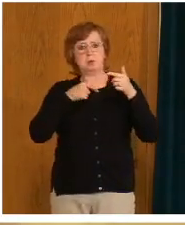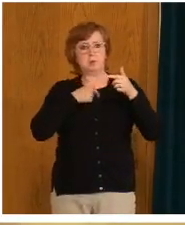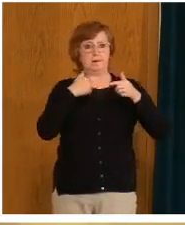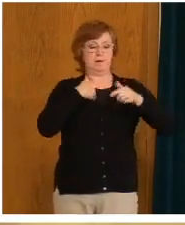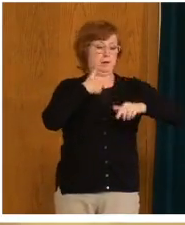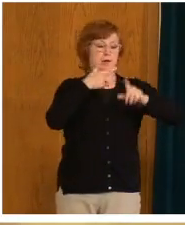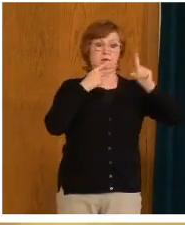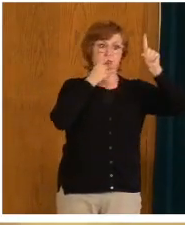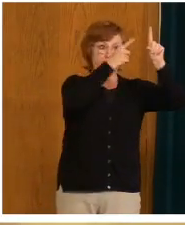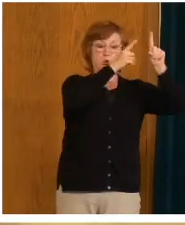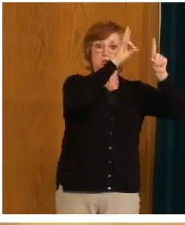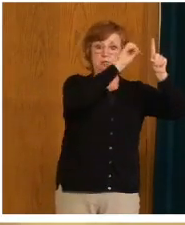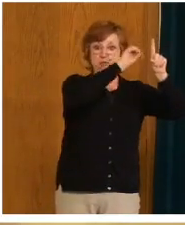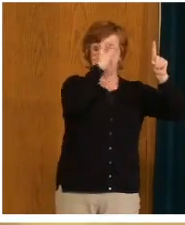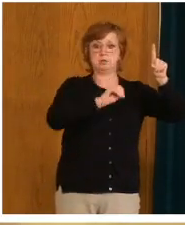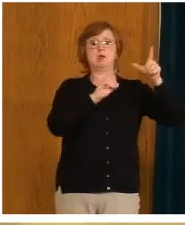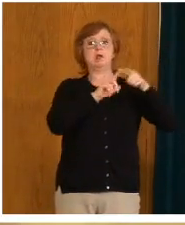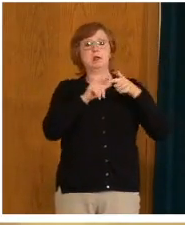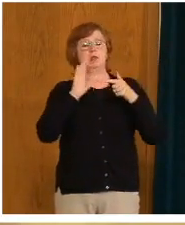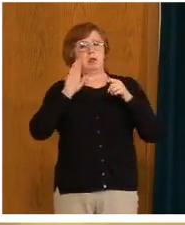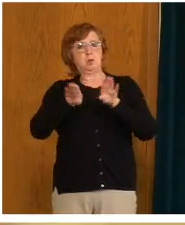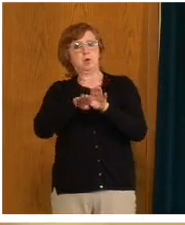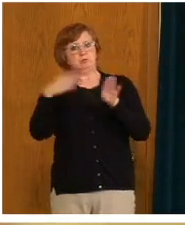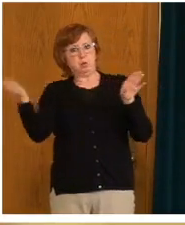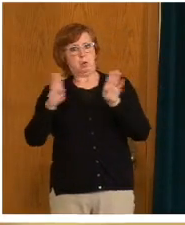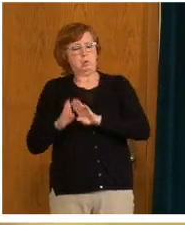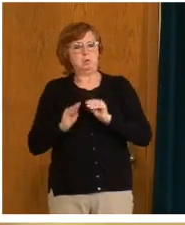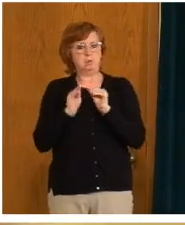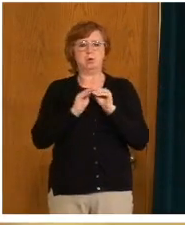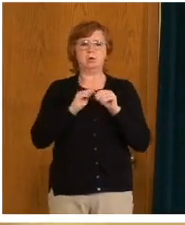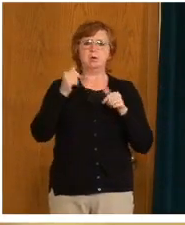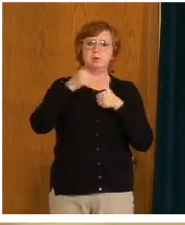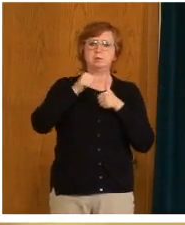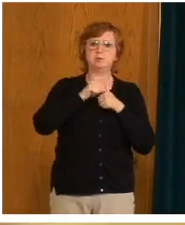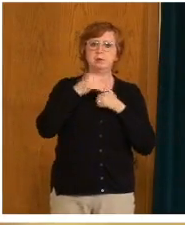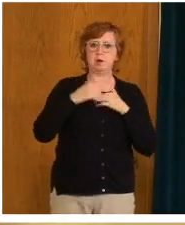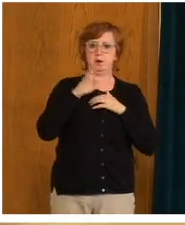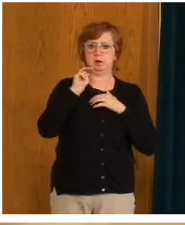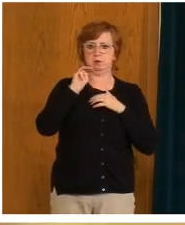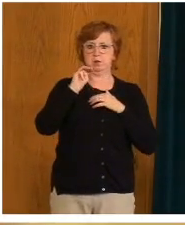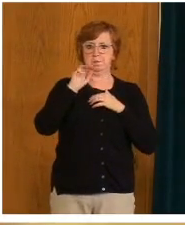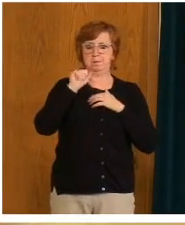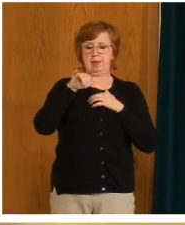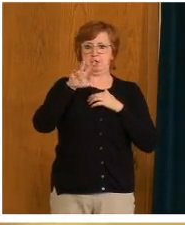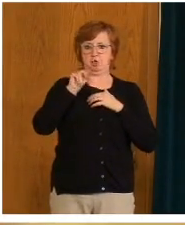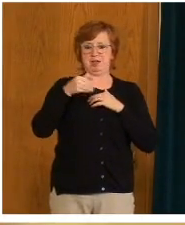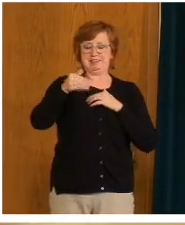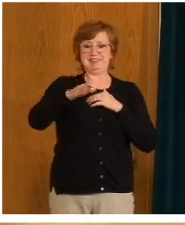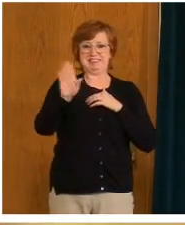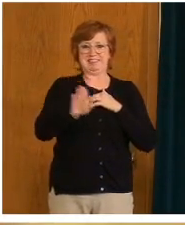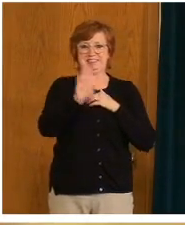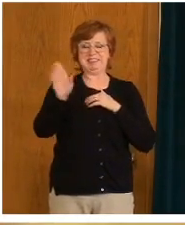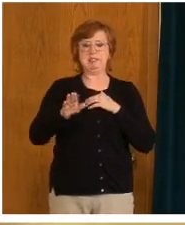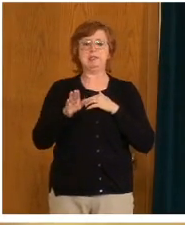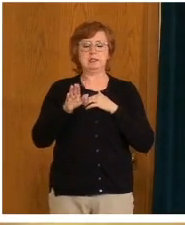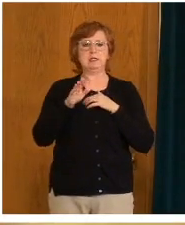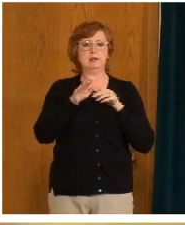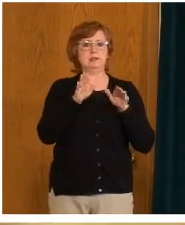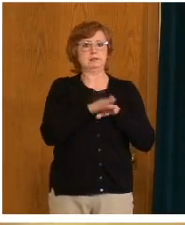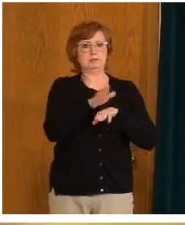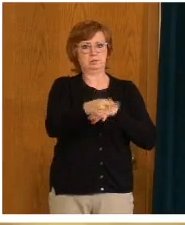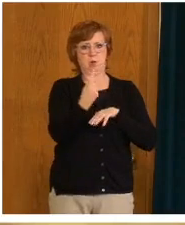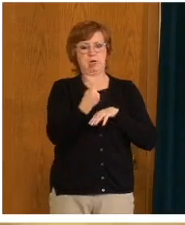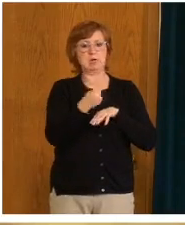us. Step 1, as we had announced, begins this Sunday, May the 30th, and yesterday we achieved our threshold for Step